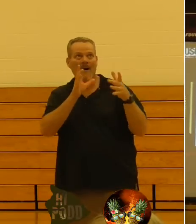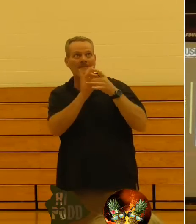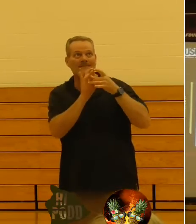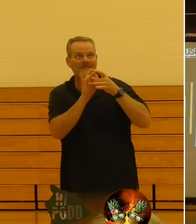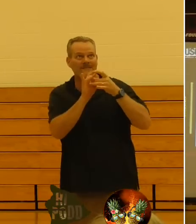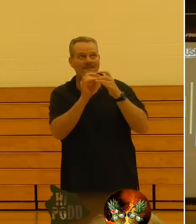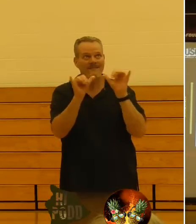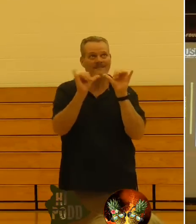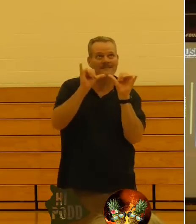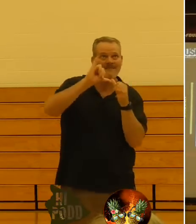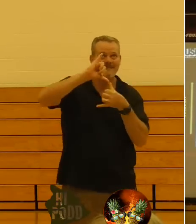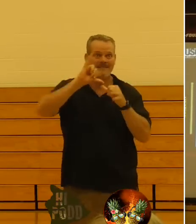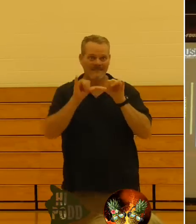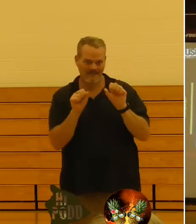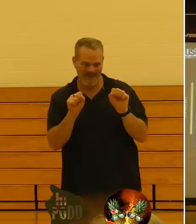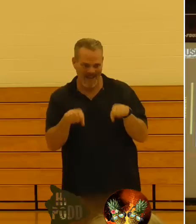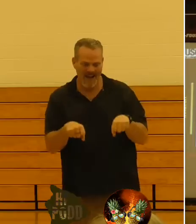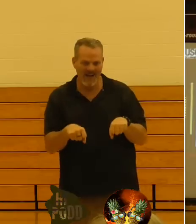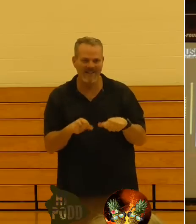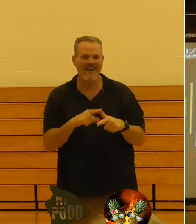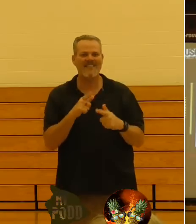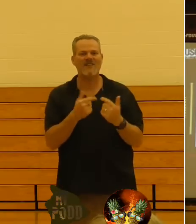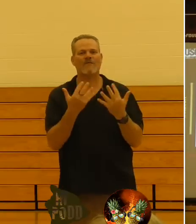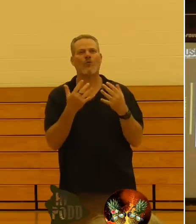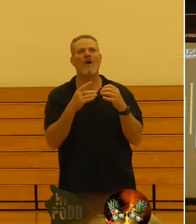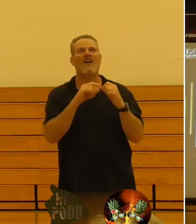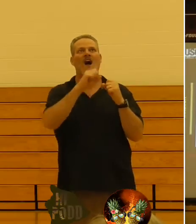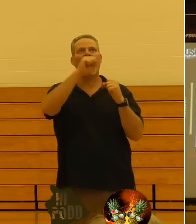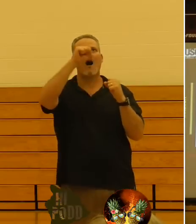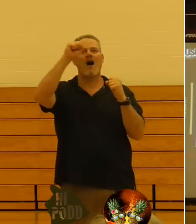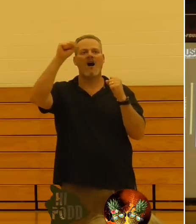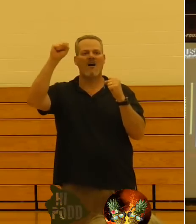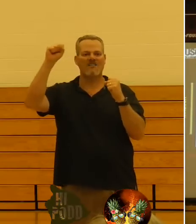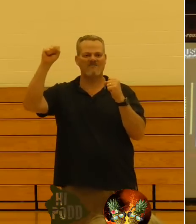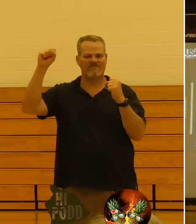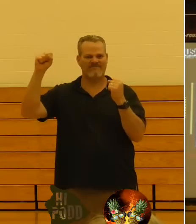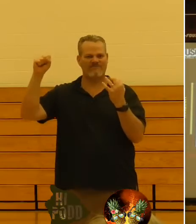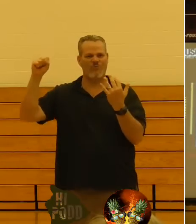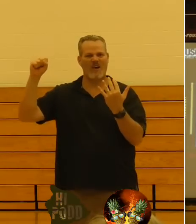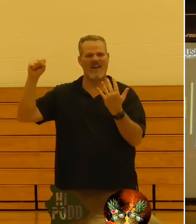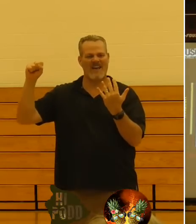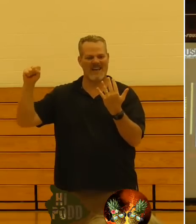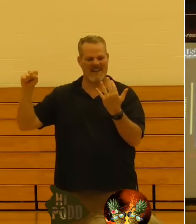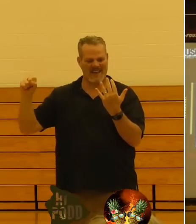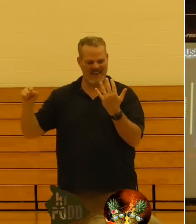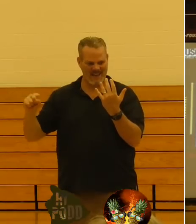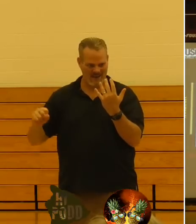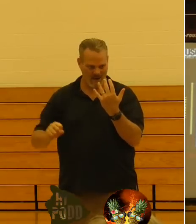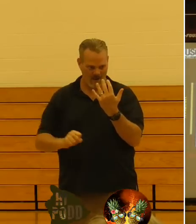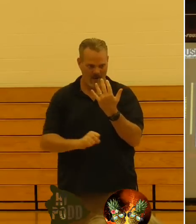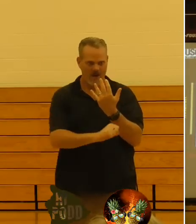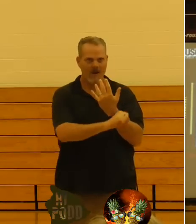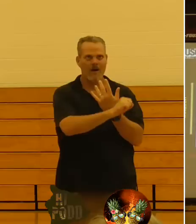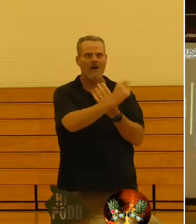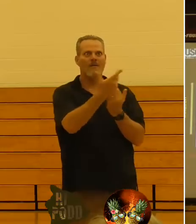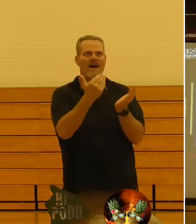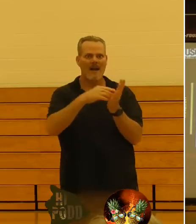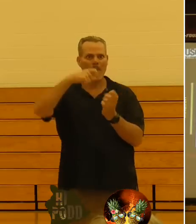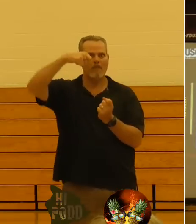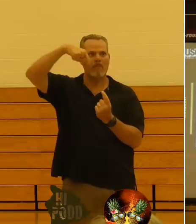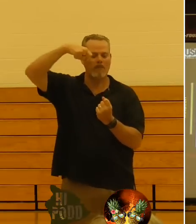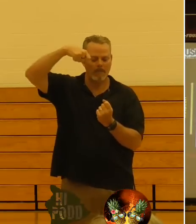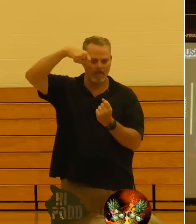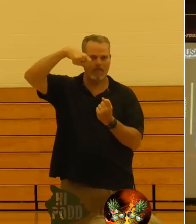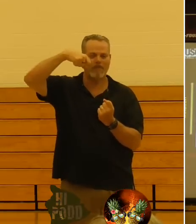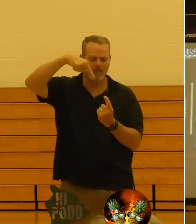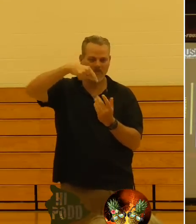some measurements, and then they would rotate out of view, and then they would come back up. And then eventually they got enough of them